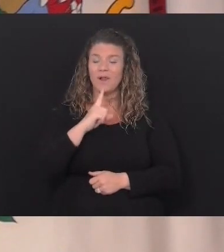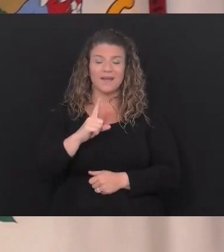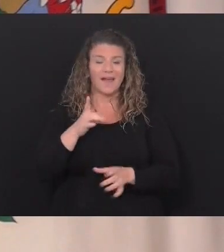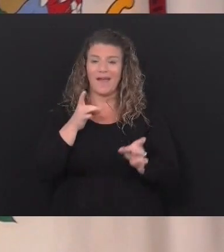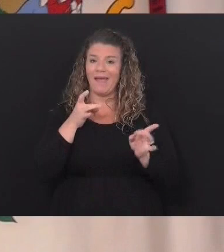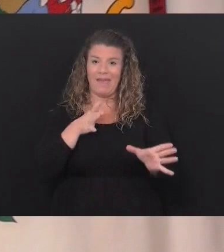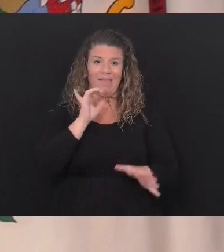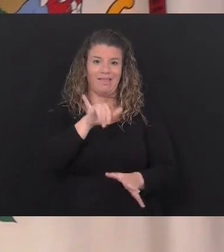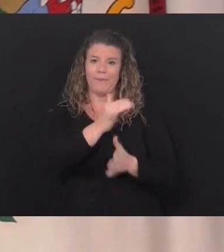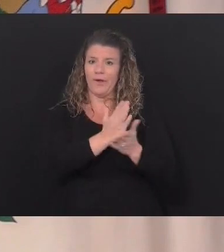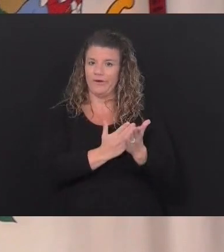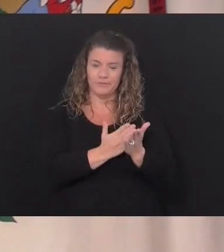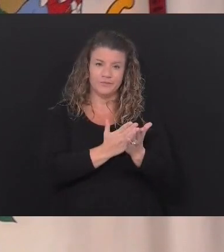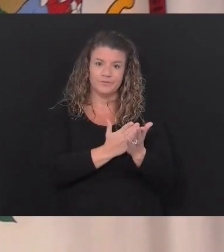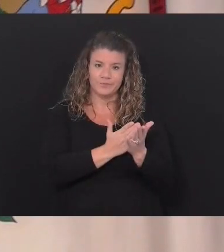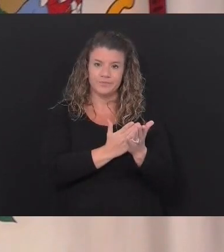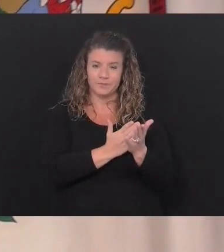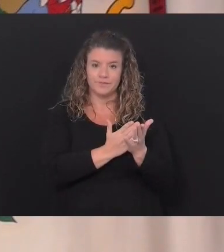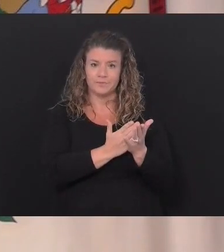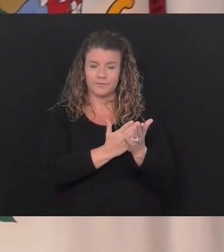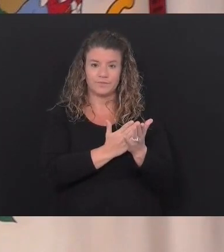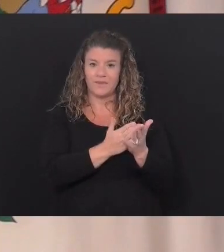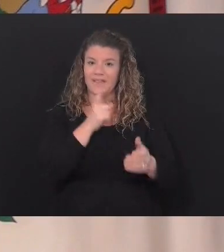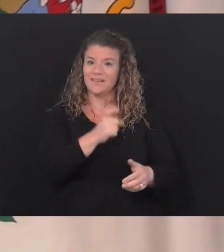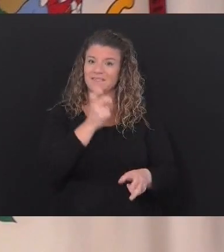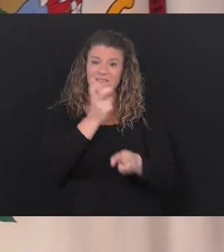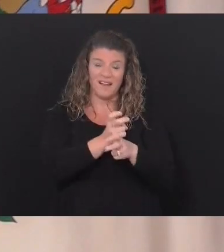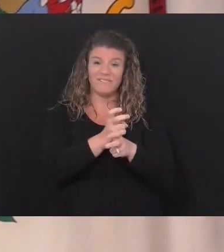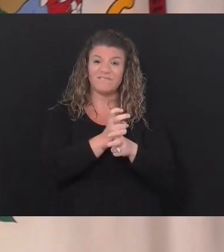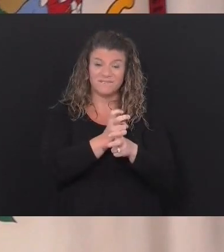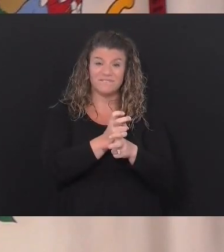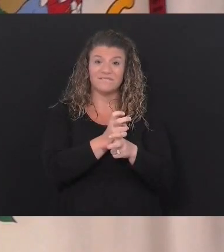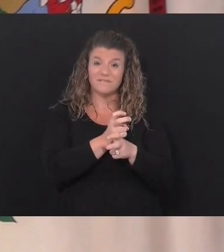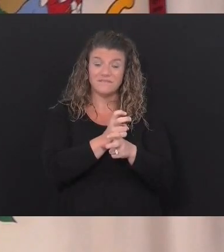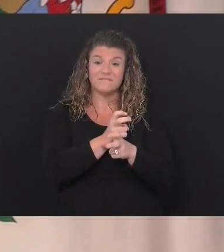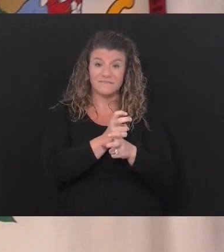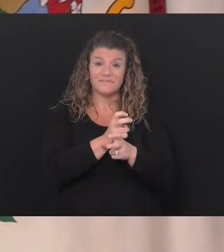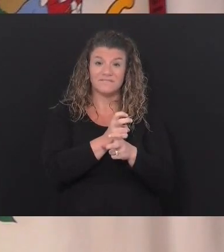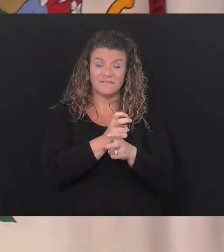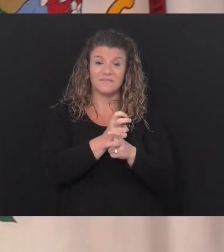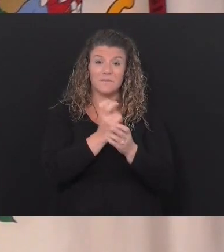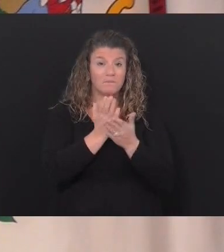and this is a tough thing, but we're